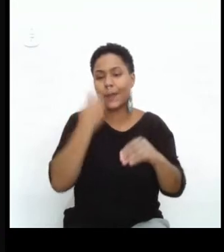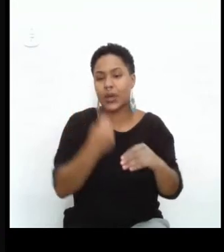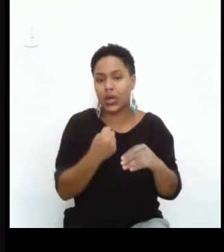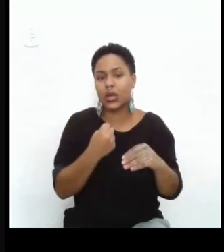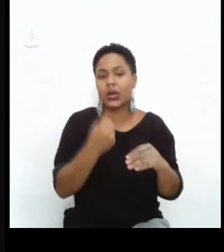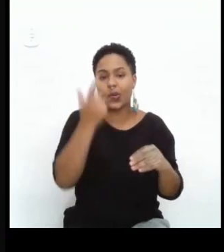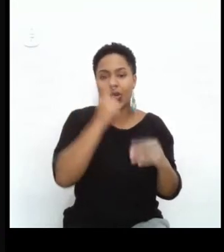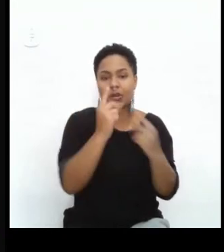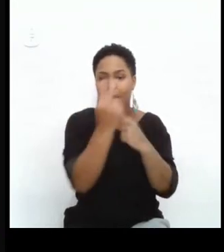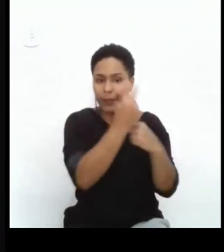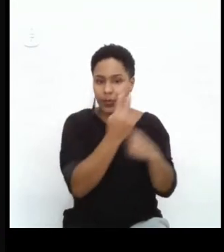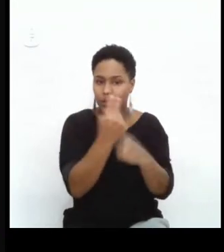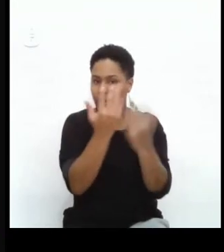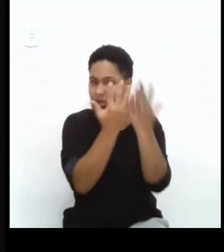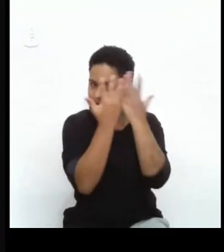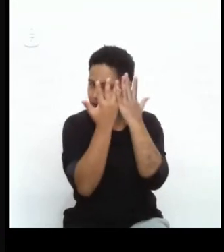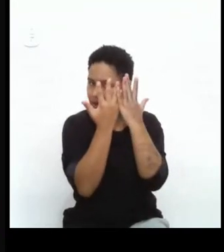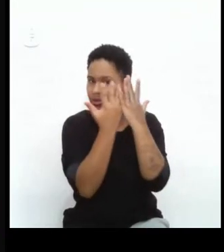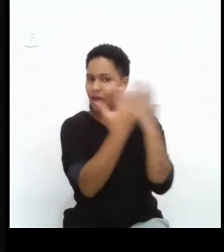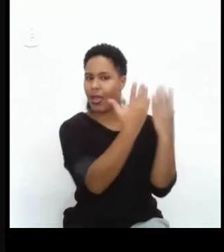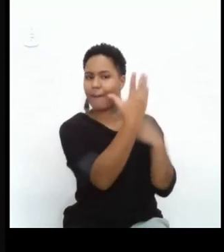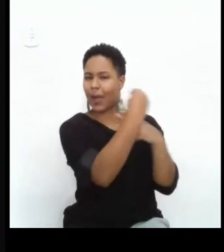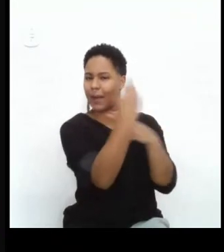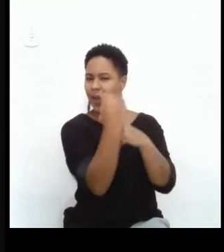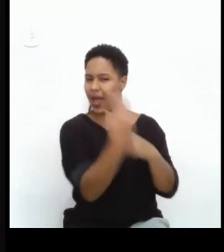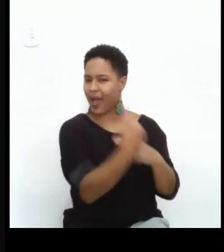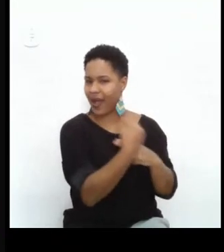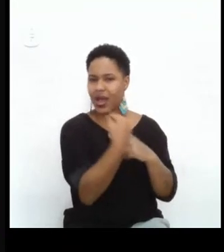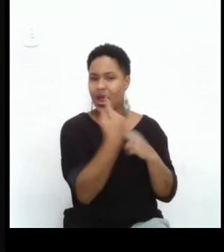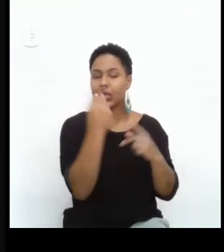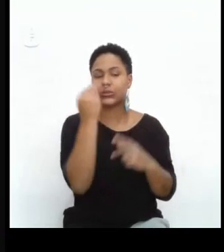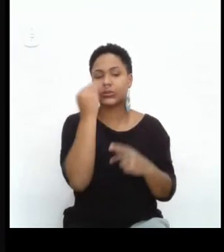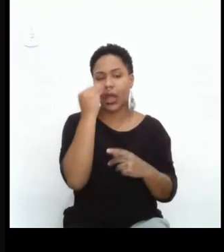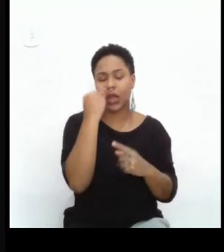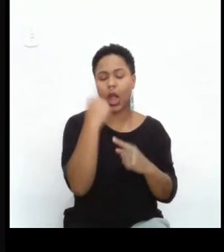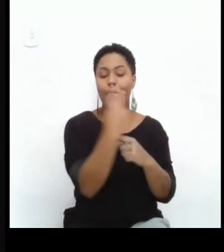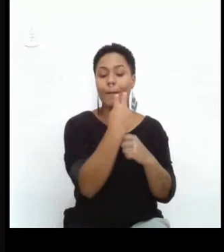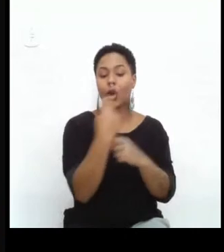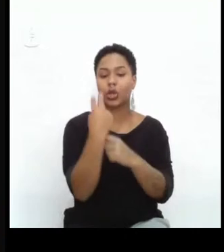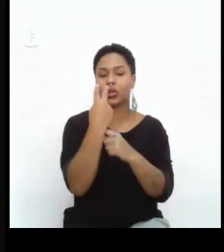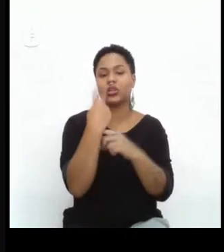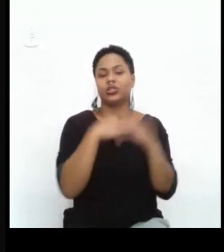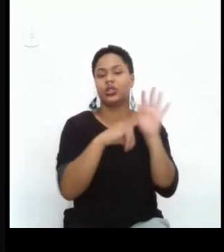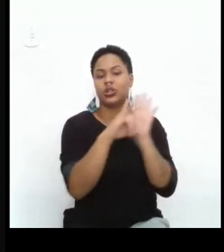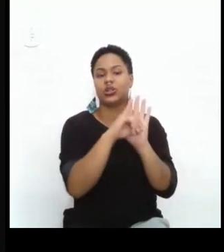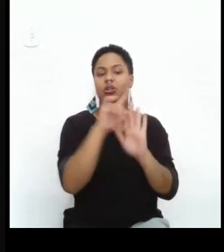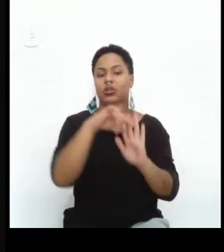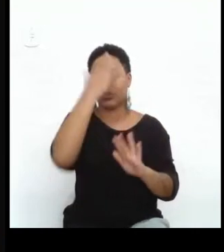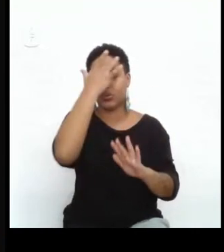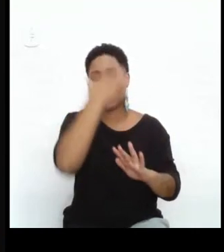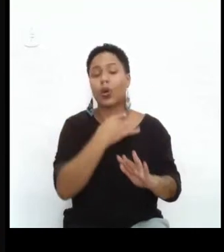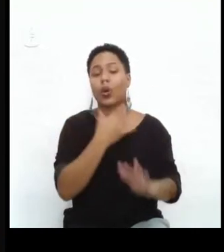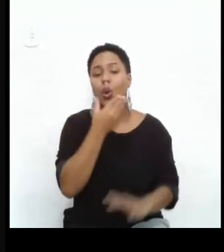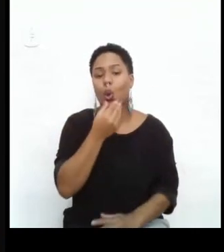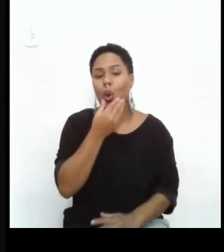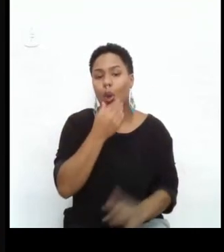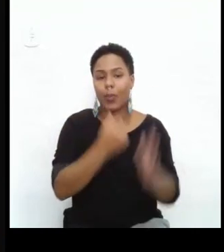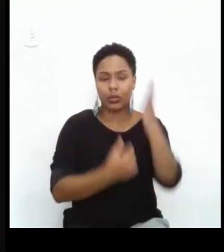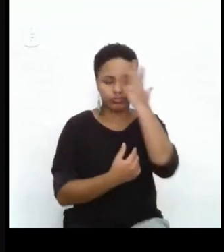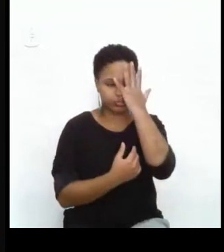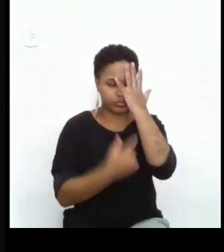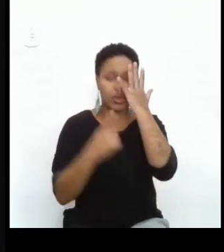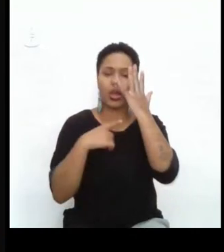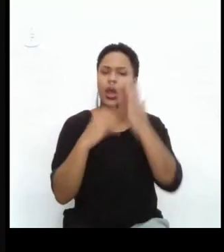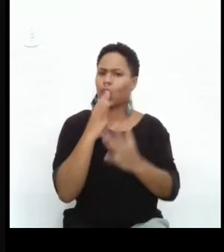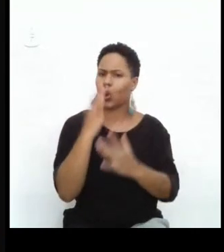your Droid X o hino abacar ver meu Face is well and collective Memory e Justin